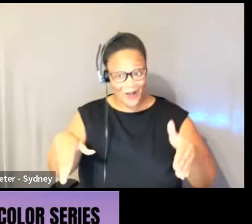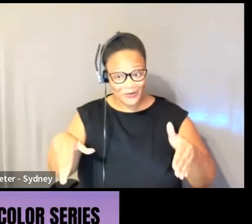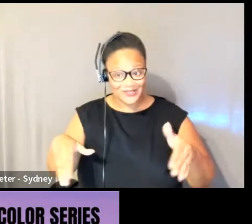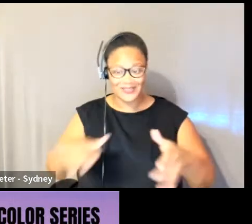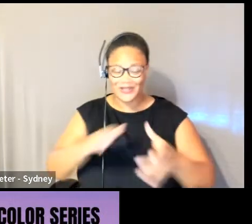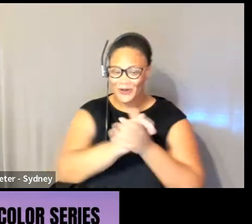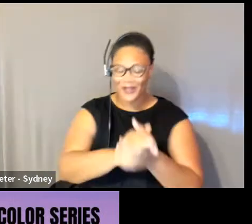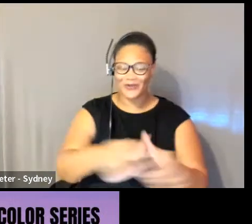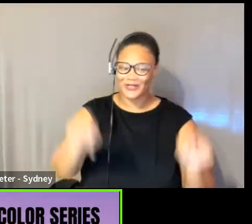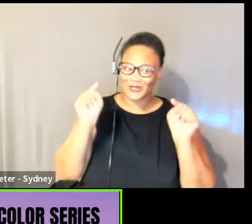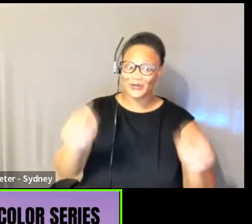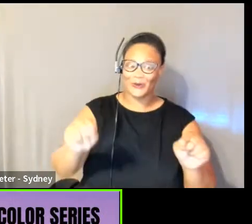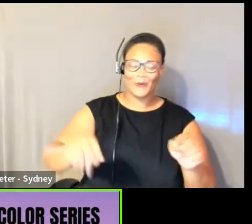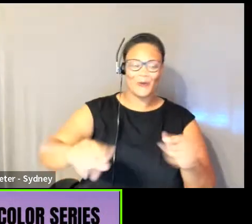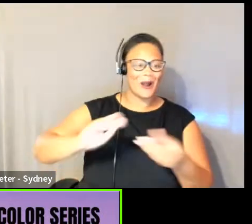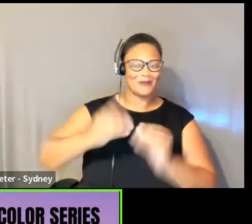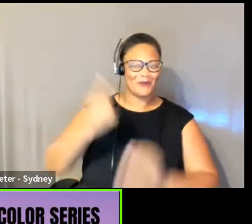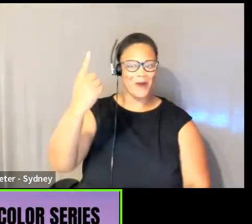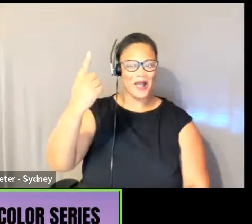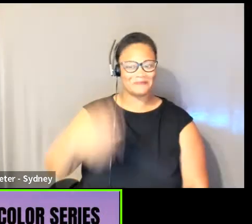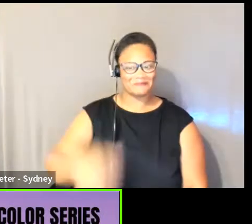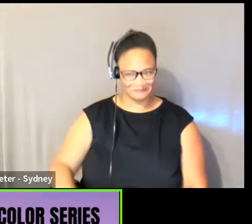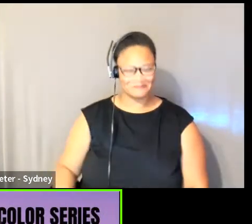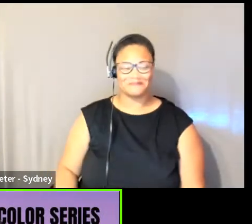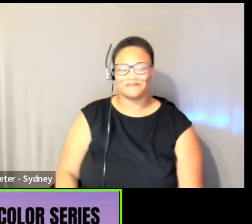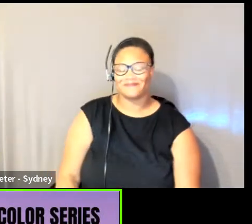are number one. Thank you.